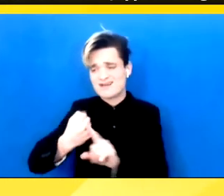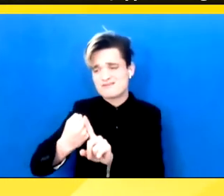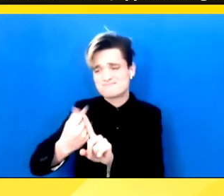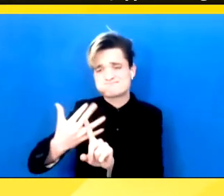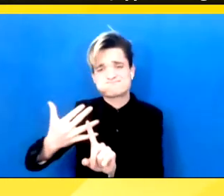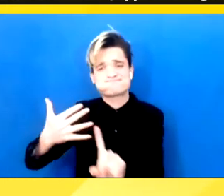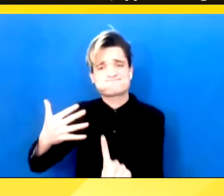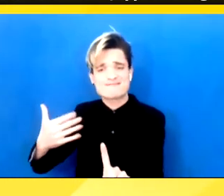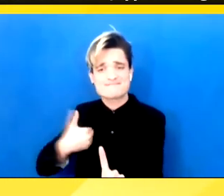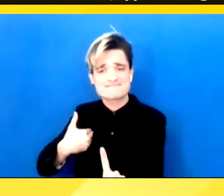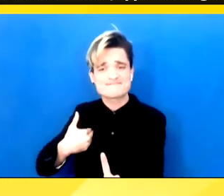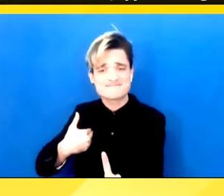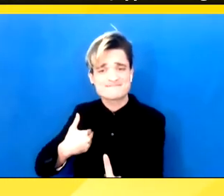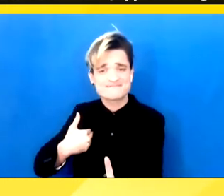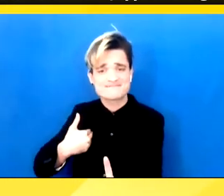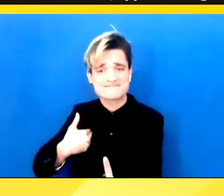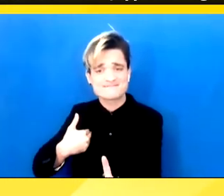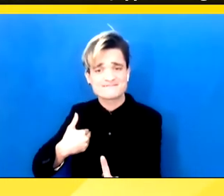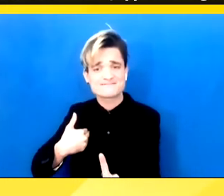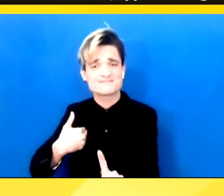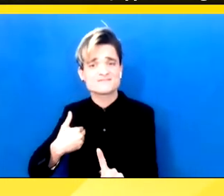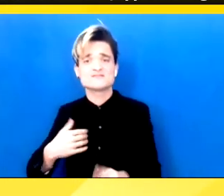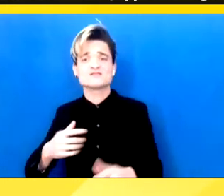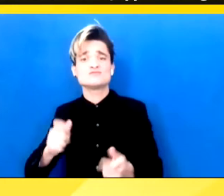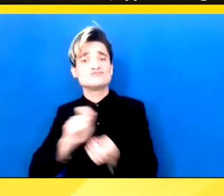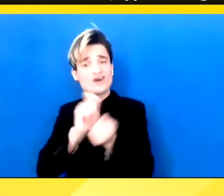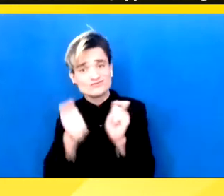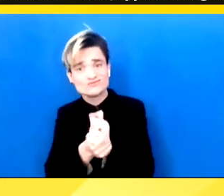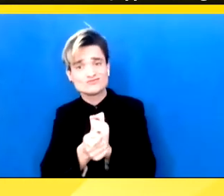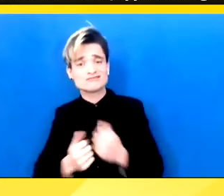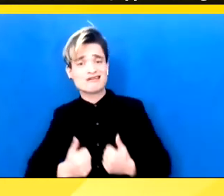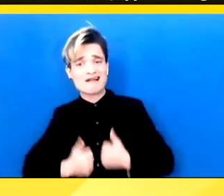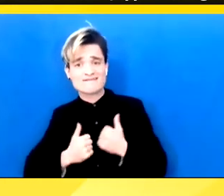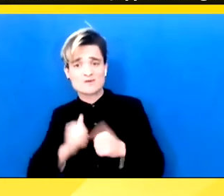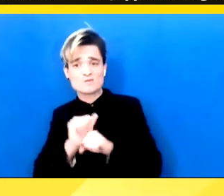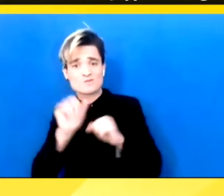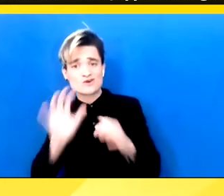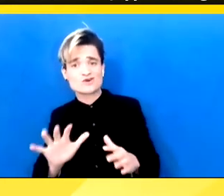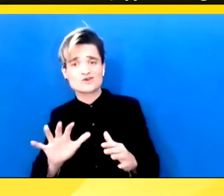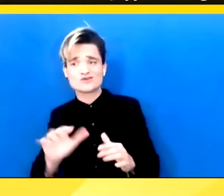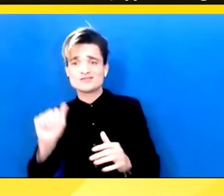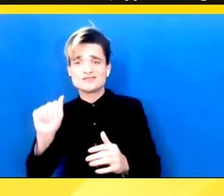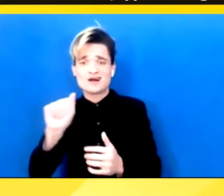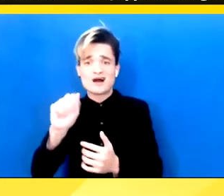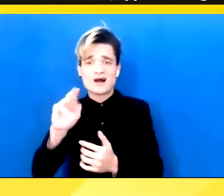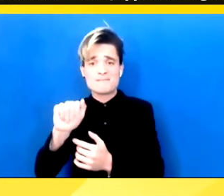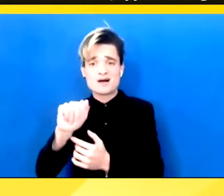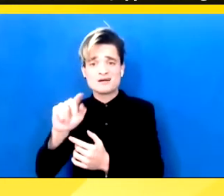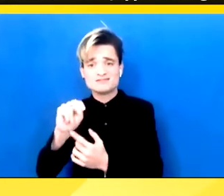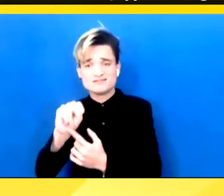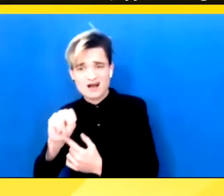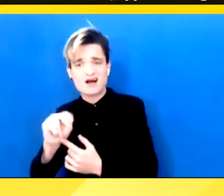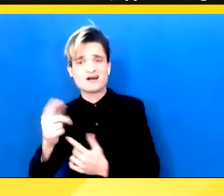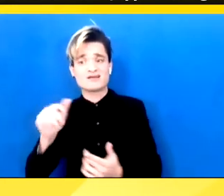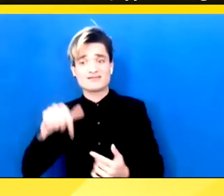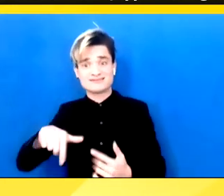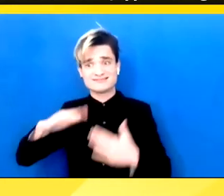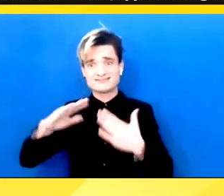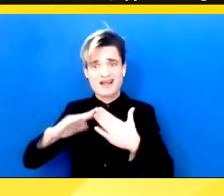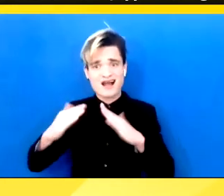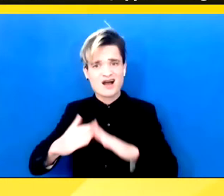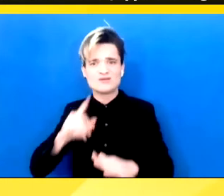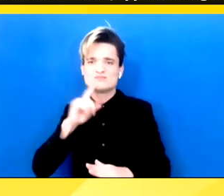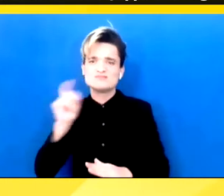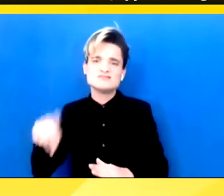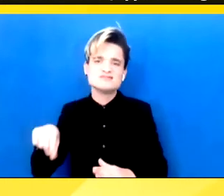of the workers at Amazon, each one. It's gonna change Bessemer. It's gonna change this state of Alabama. It's